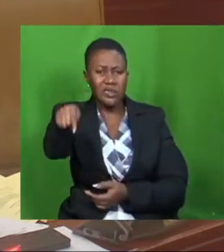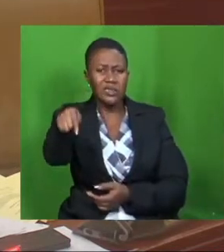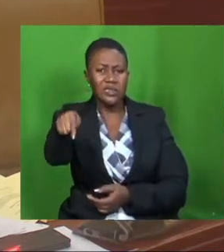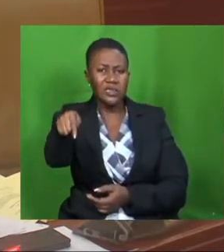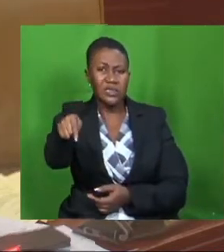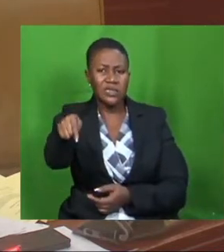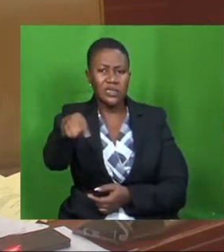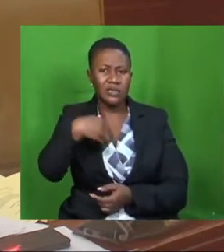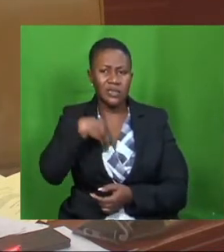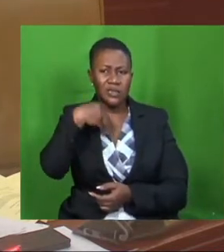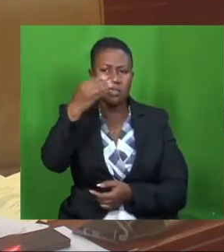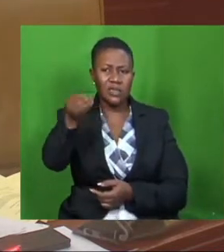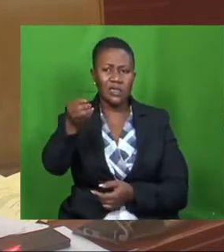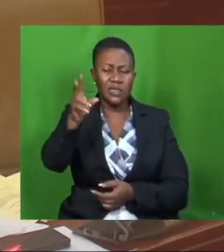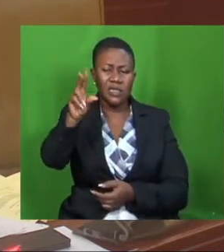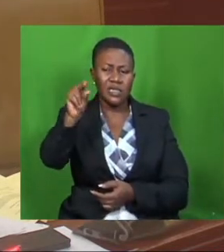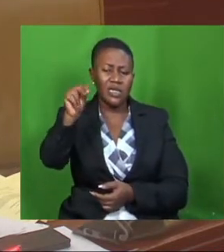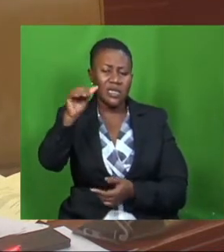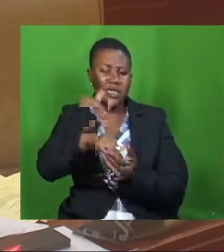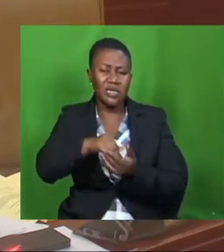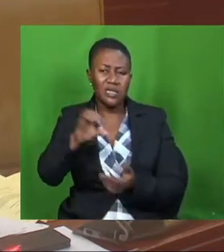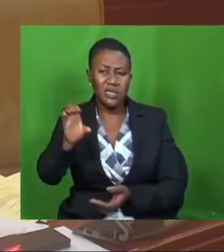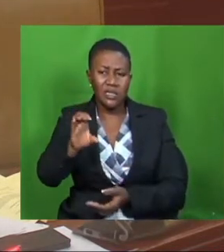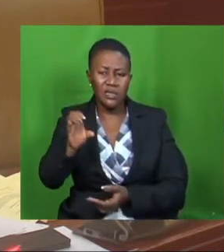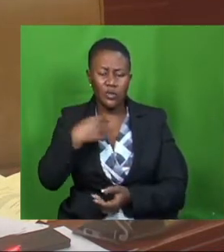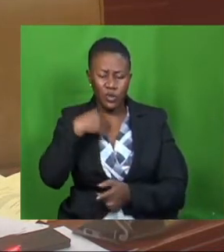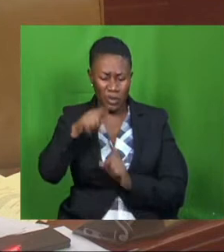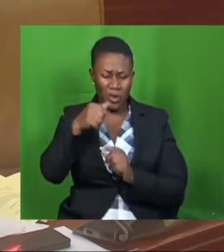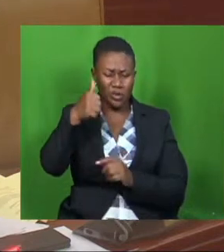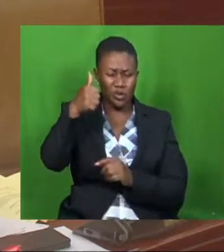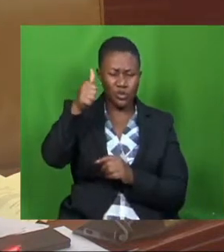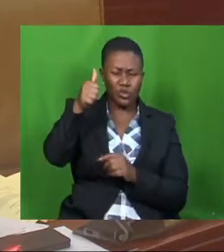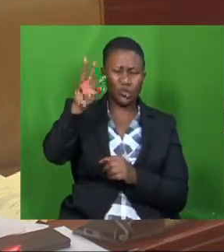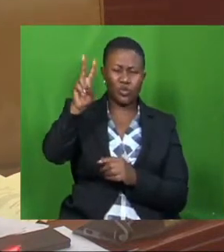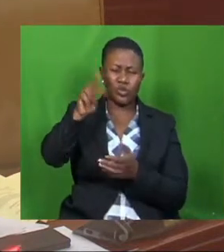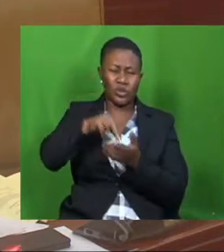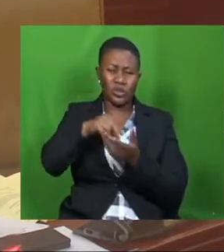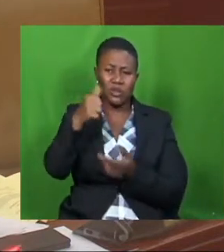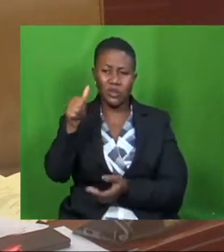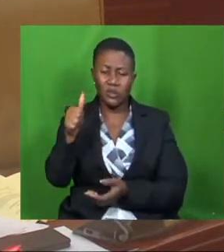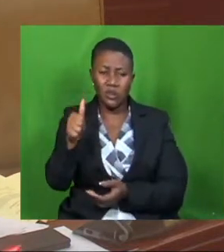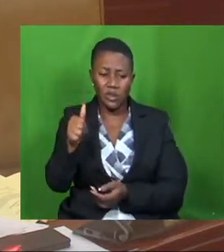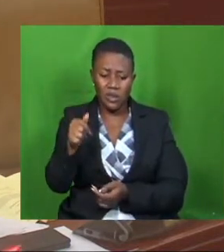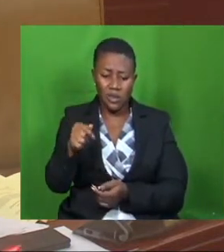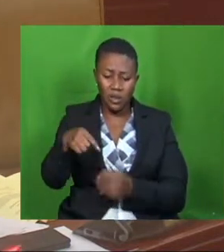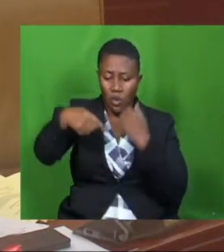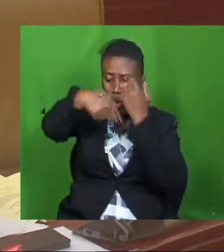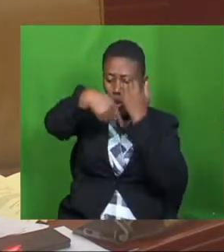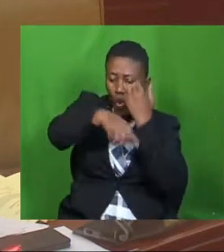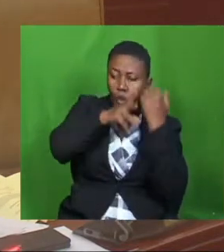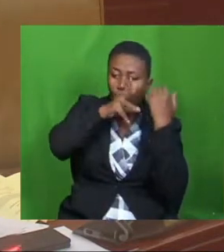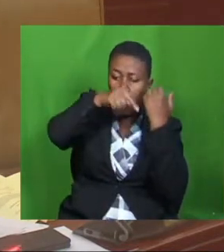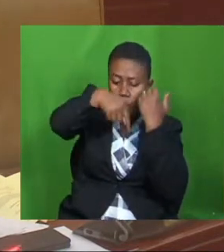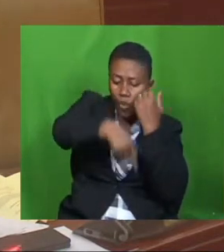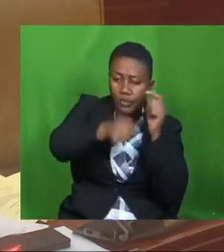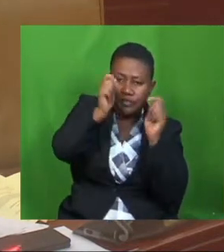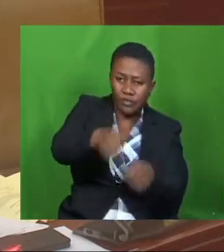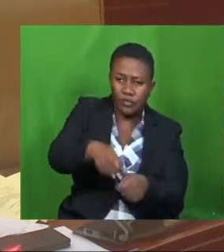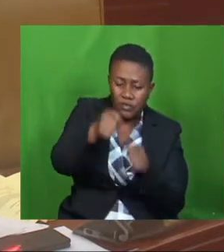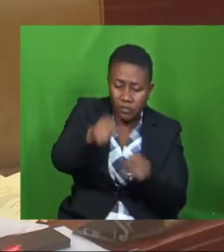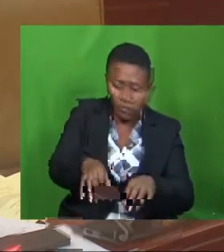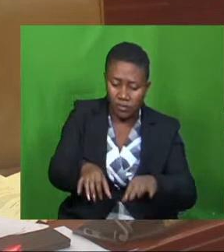laws, but they deliberately do what they want to do and come to Public Accounts Committee and apologize. And once they apologize and will come